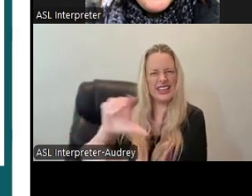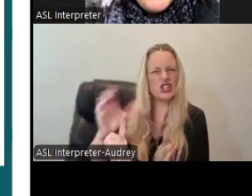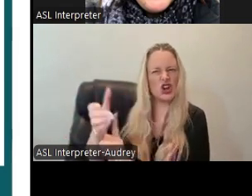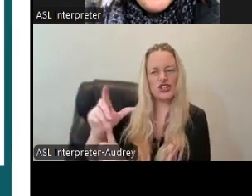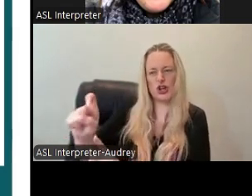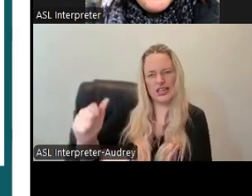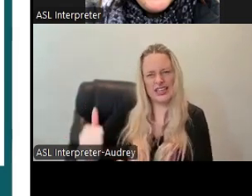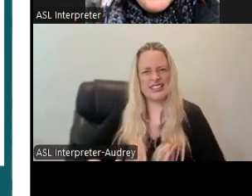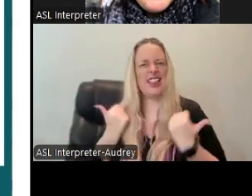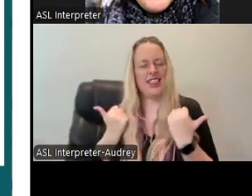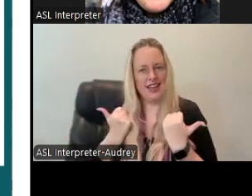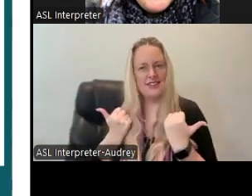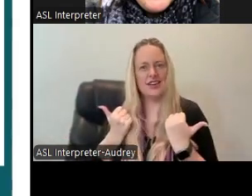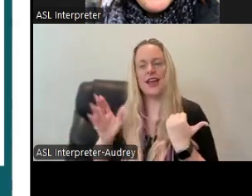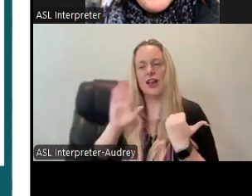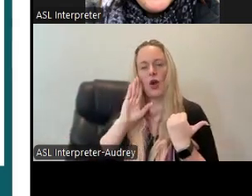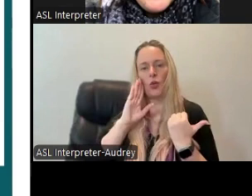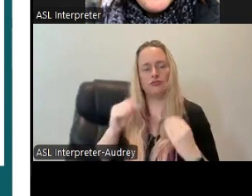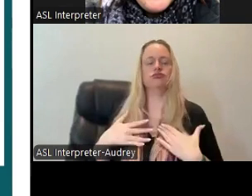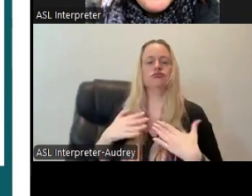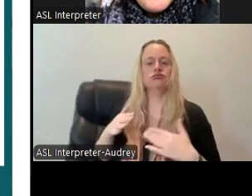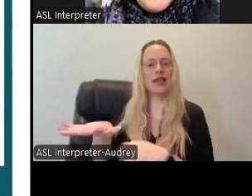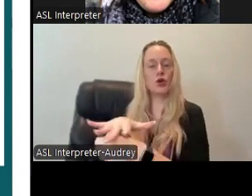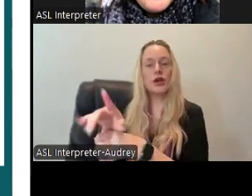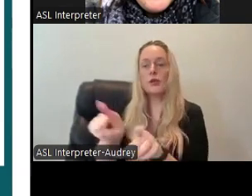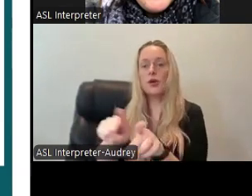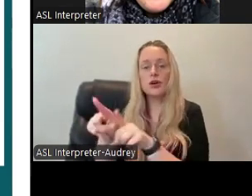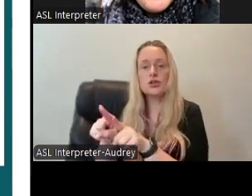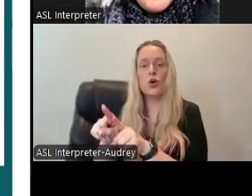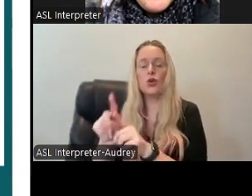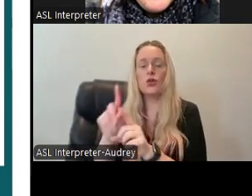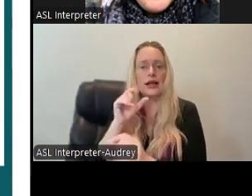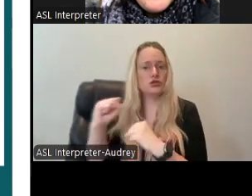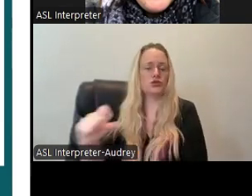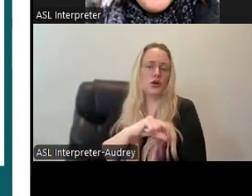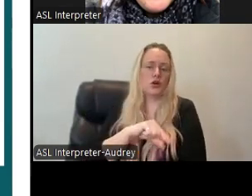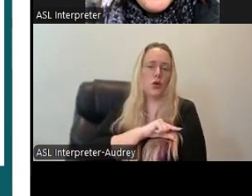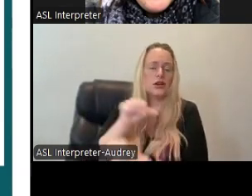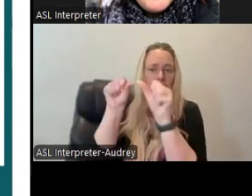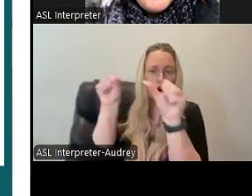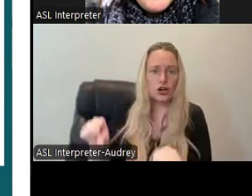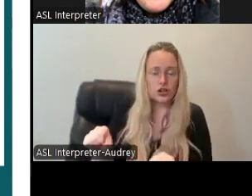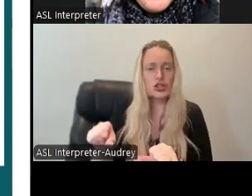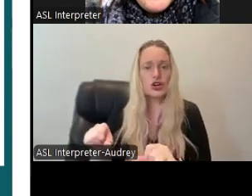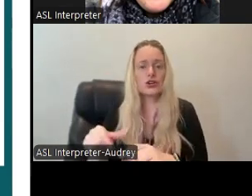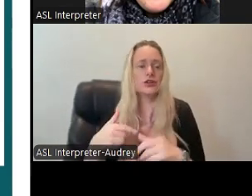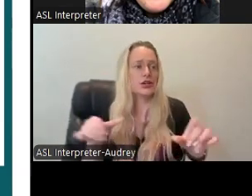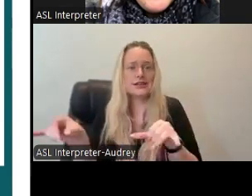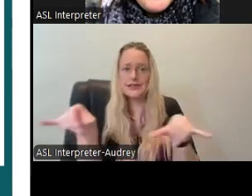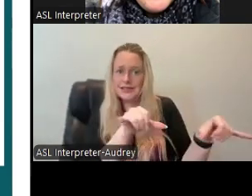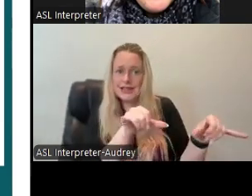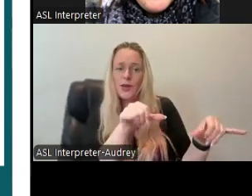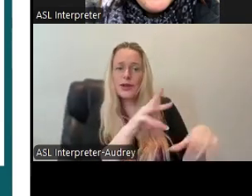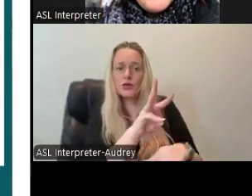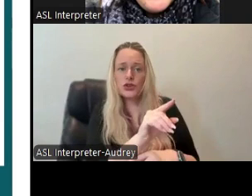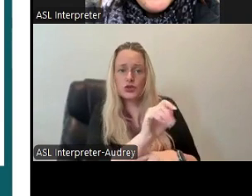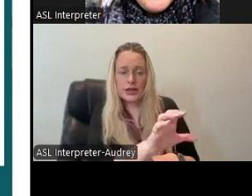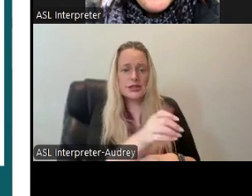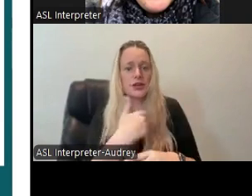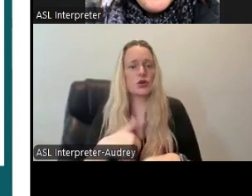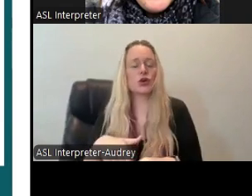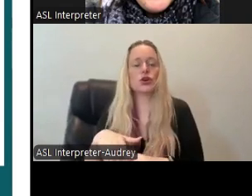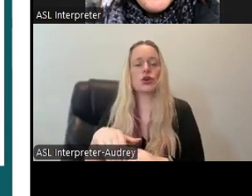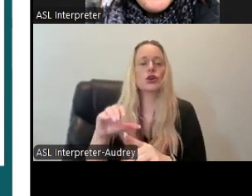They'll invigorate that. And also looking at the quality of the architecture and the buildings they developed down at the Trade Center is wonderful. They have David Childs,